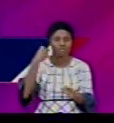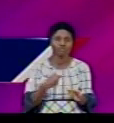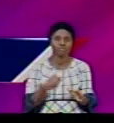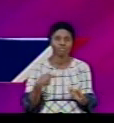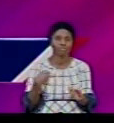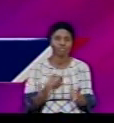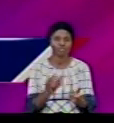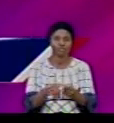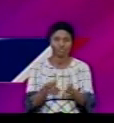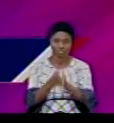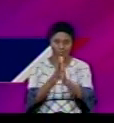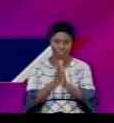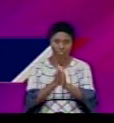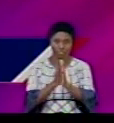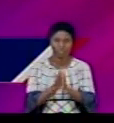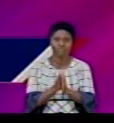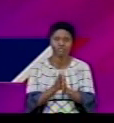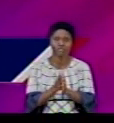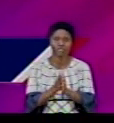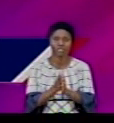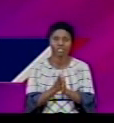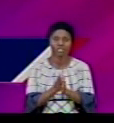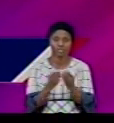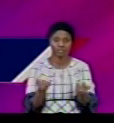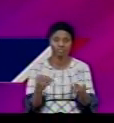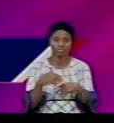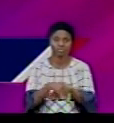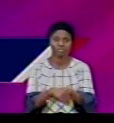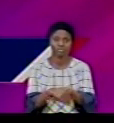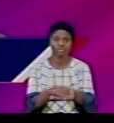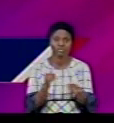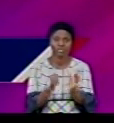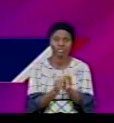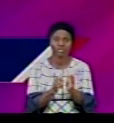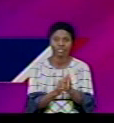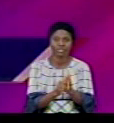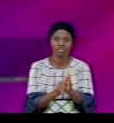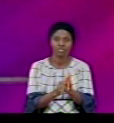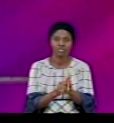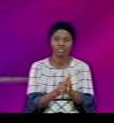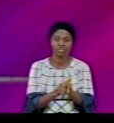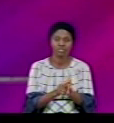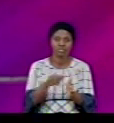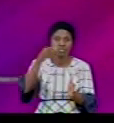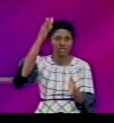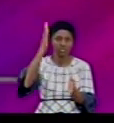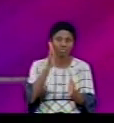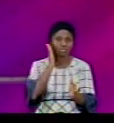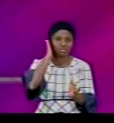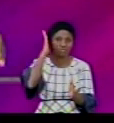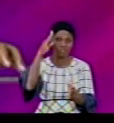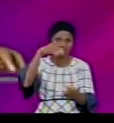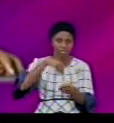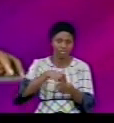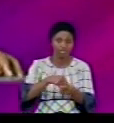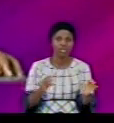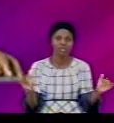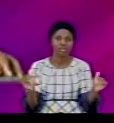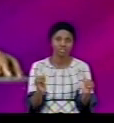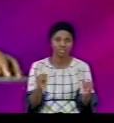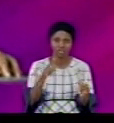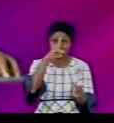the Son of God. We want to pray tonight that God will plant the same faith in our